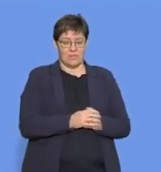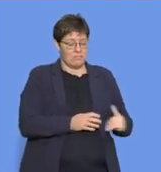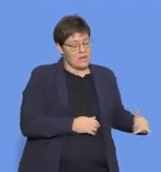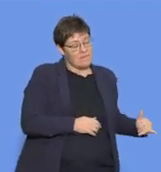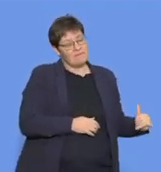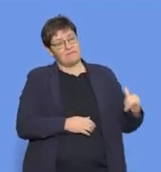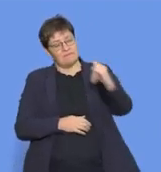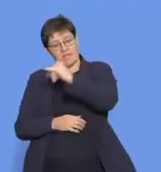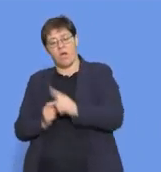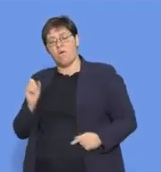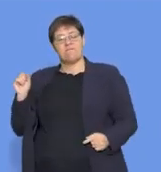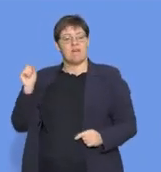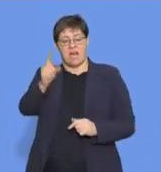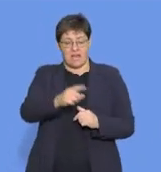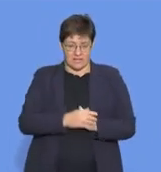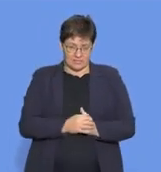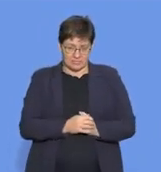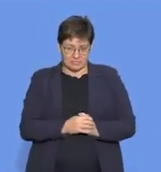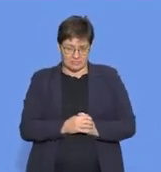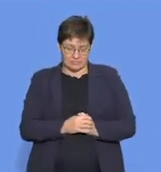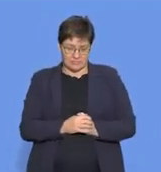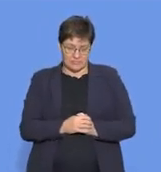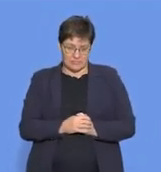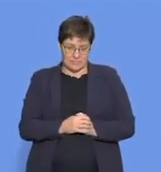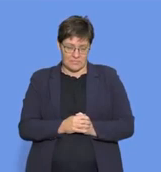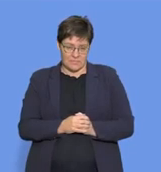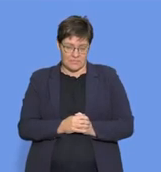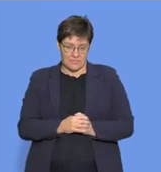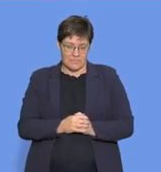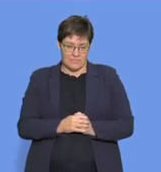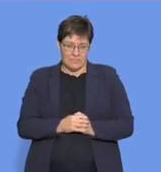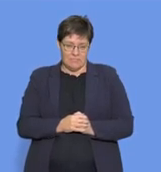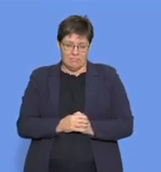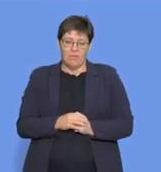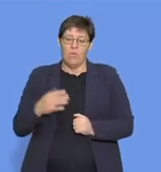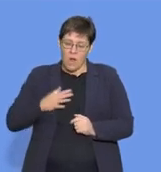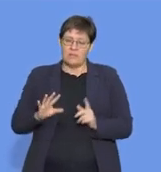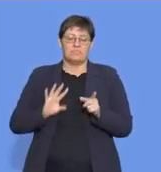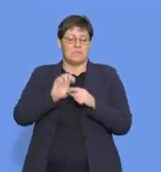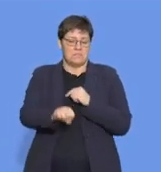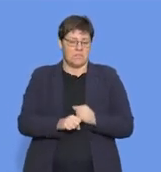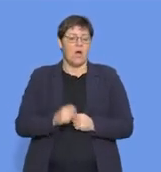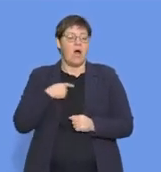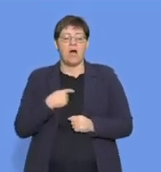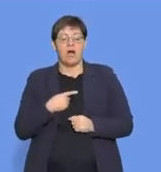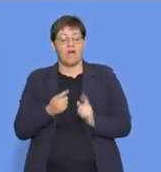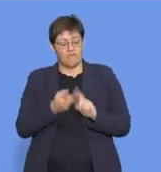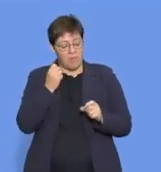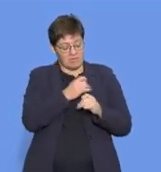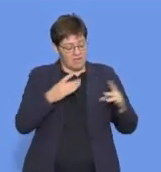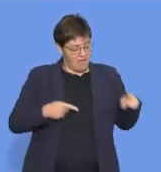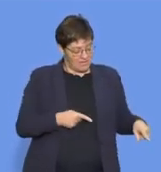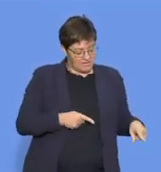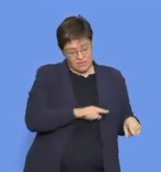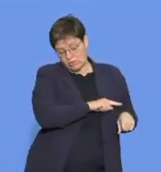the angle across, the length of the side across the given angle, which is what we wanted to find out. So we needed to find